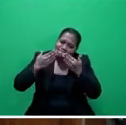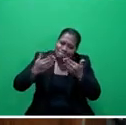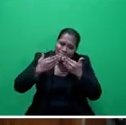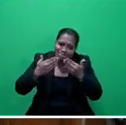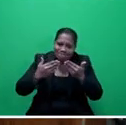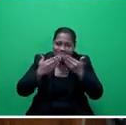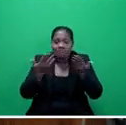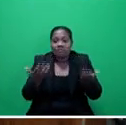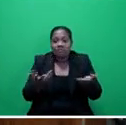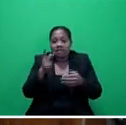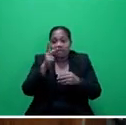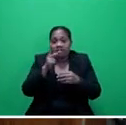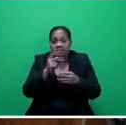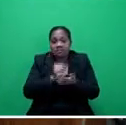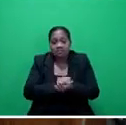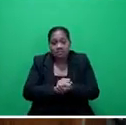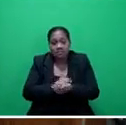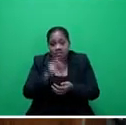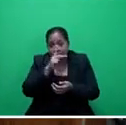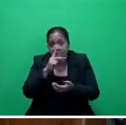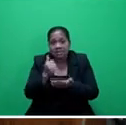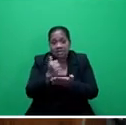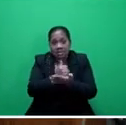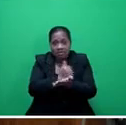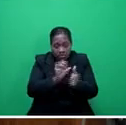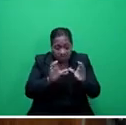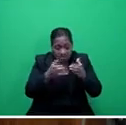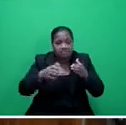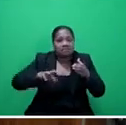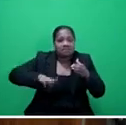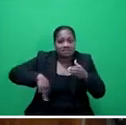Public Accounts Committee members and contributed